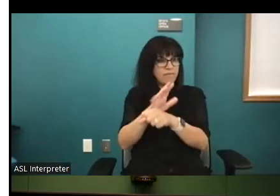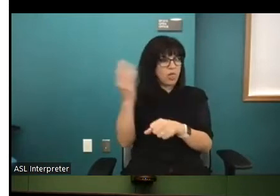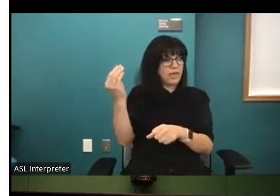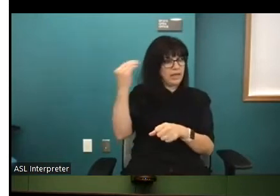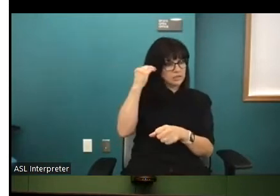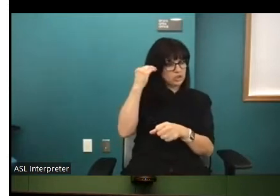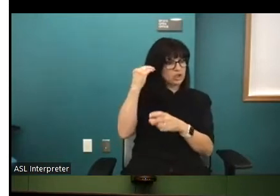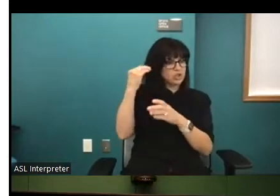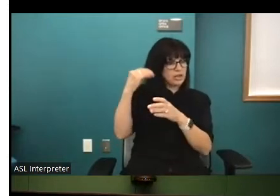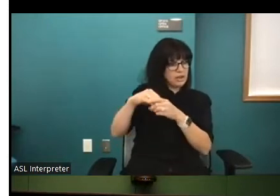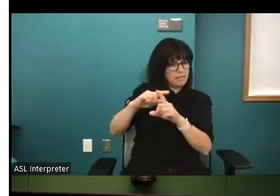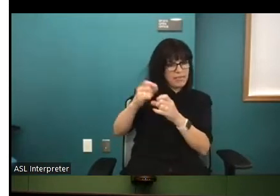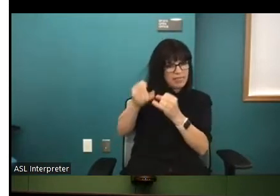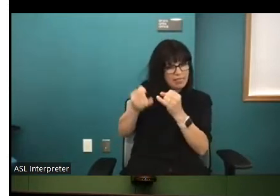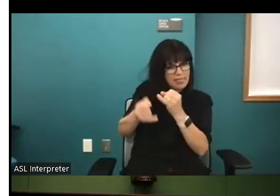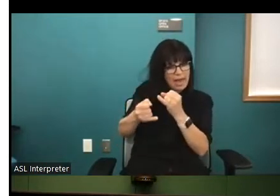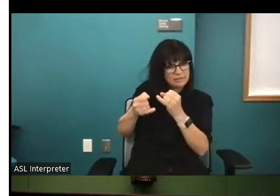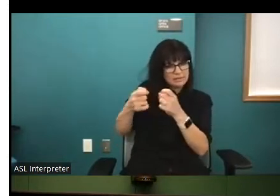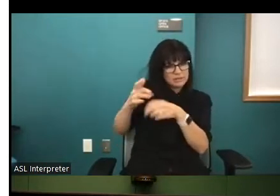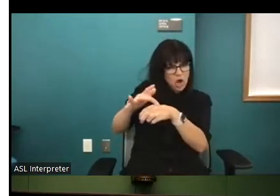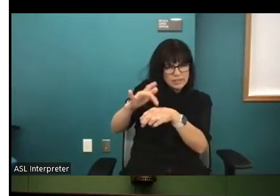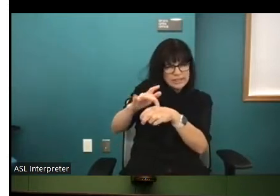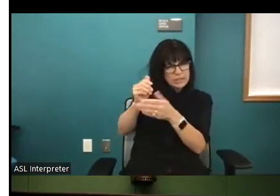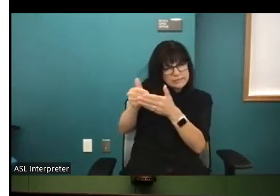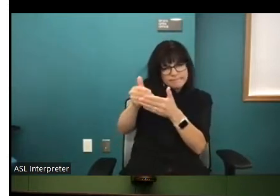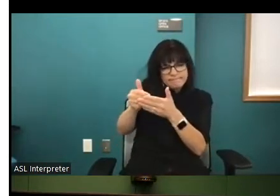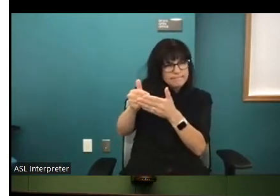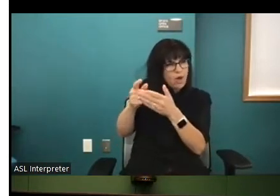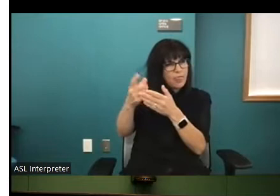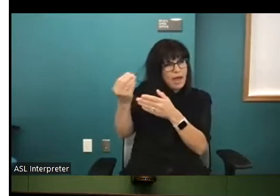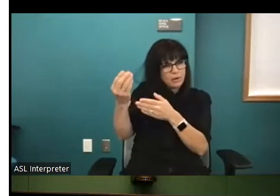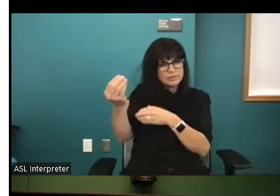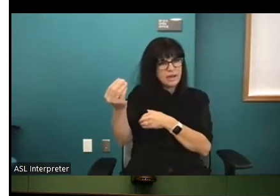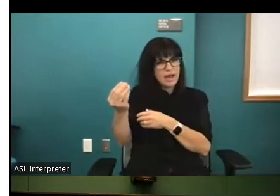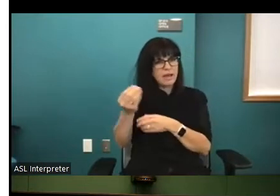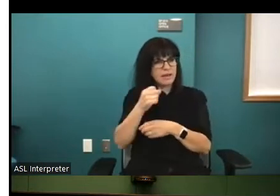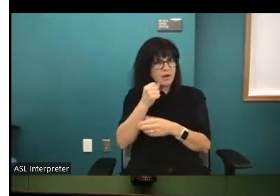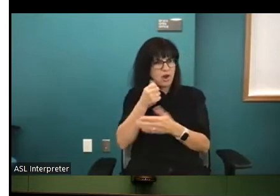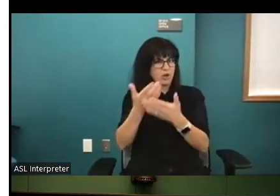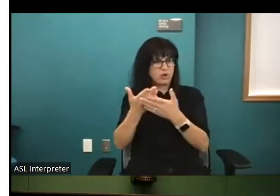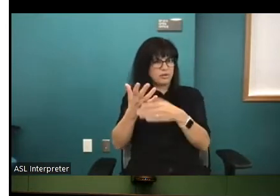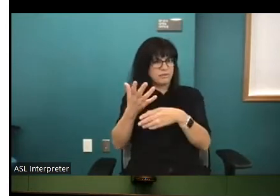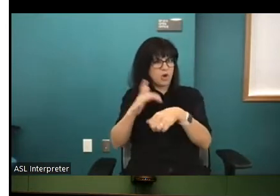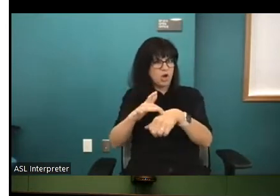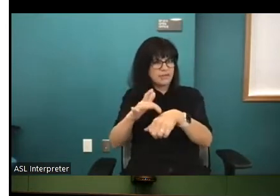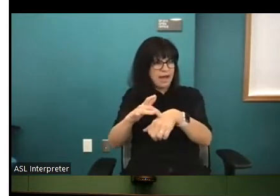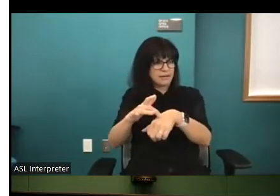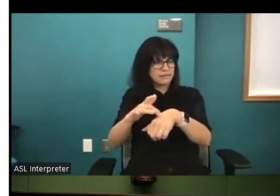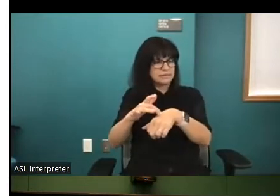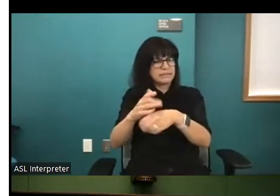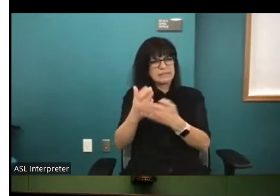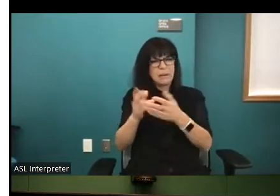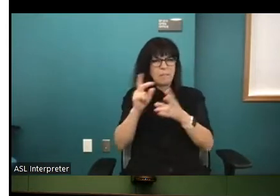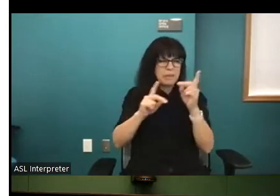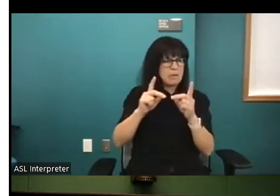a full insertion, but that last electrode contact is like right on the outside, you're not going to get a good contact. And so some people will say, oh, that sounds